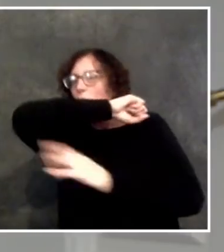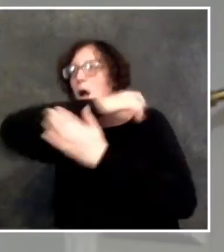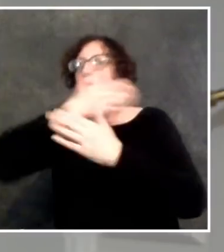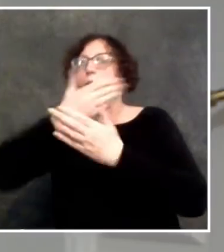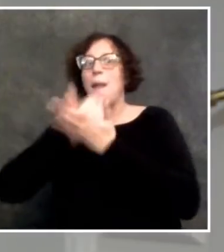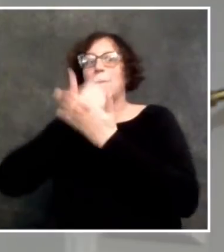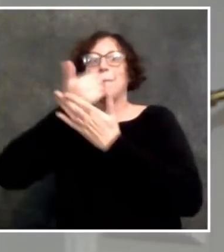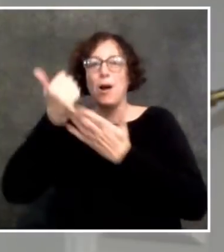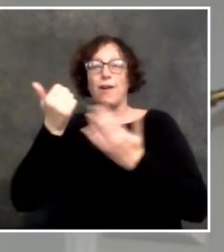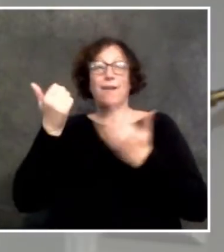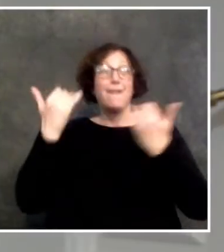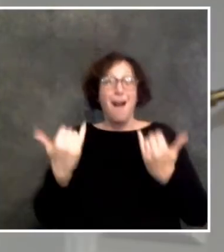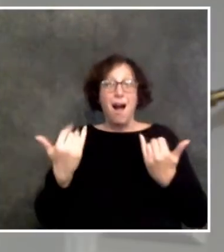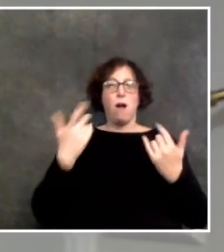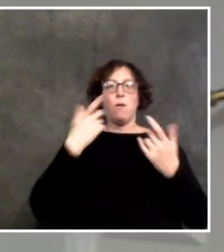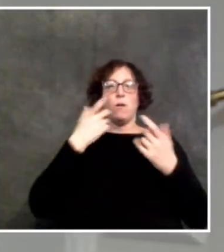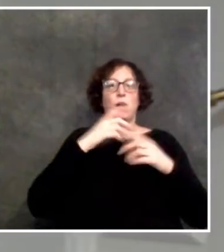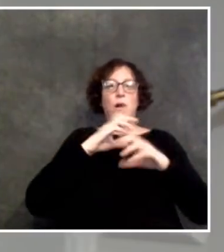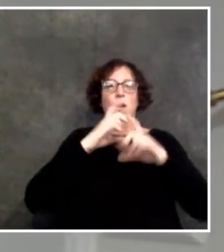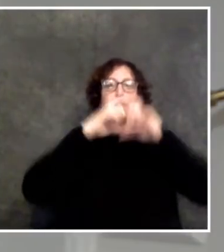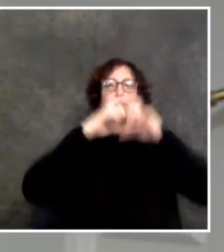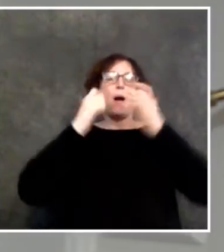Next, we have Jeff Mays from the New York Times.